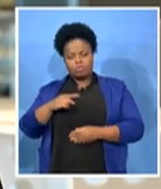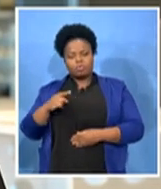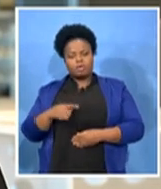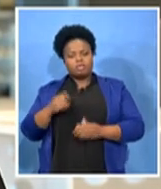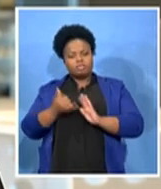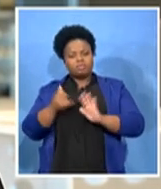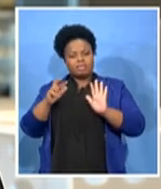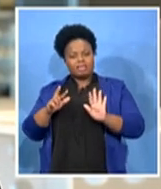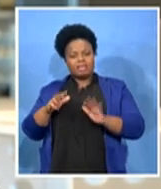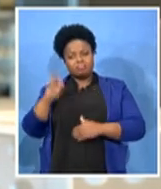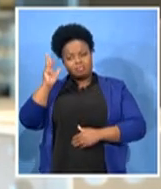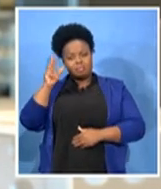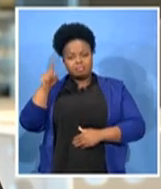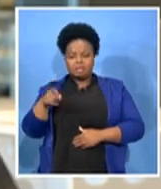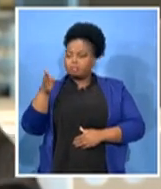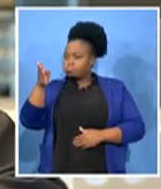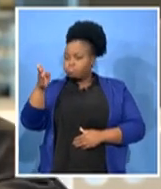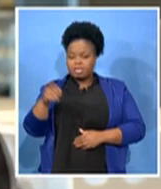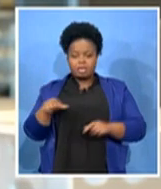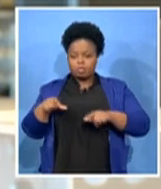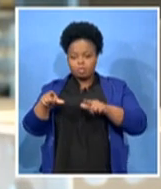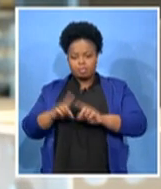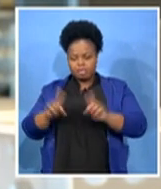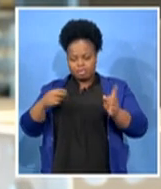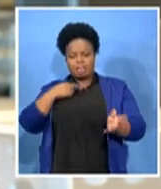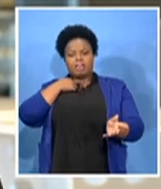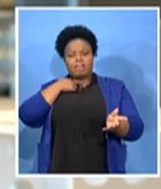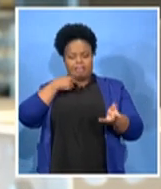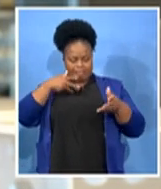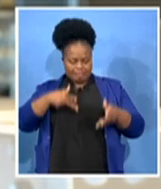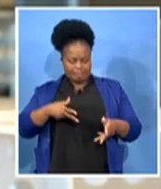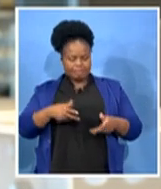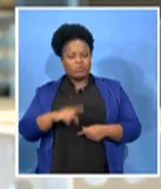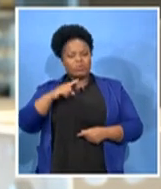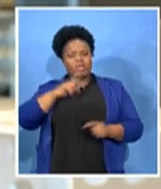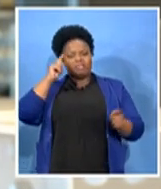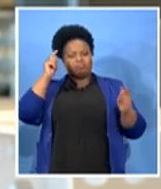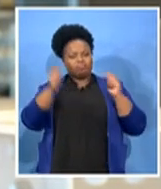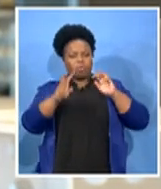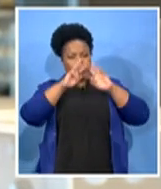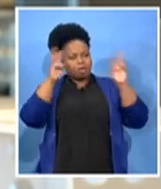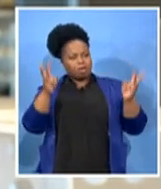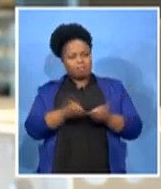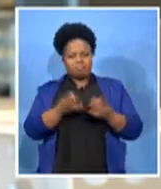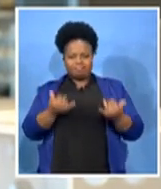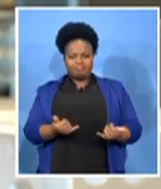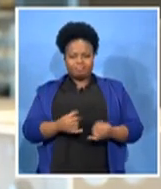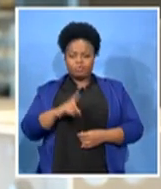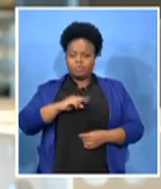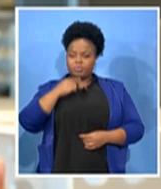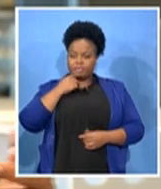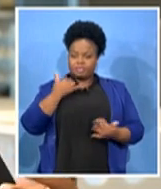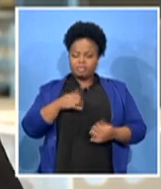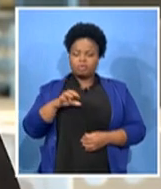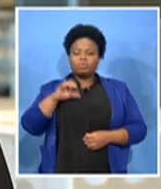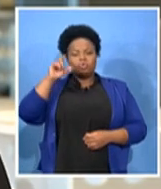are because the world has changed completely. You just said Oliver Tambo was